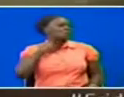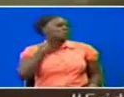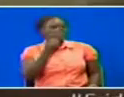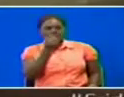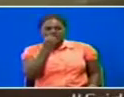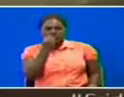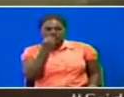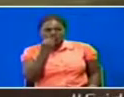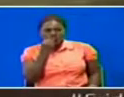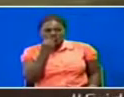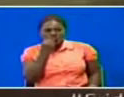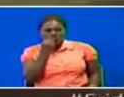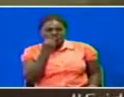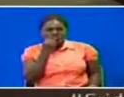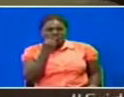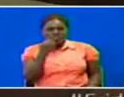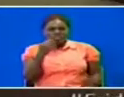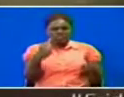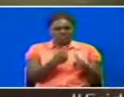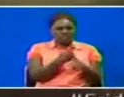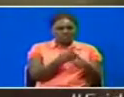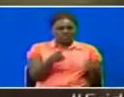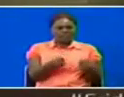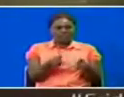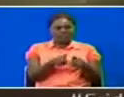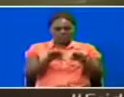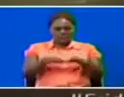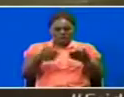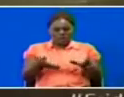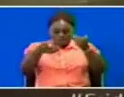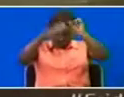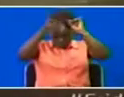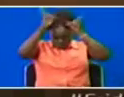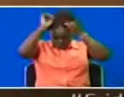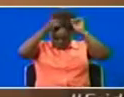savoury crickets to dehydrated ants and even roasted cockroaches.